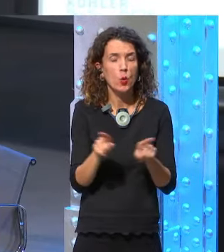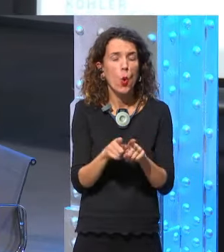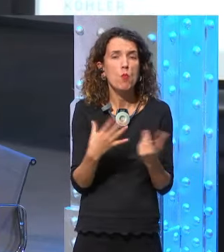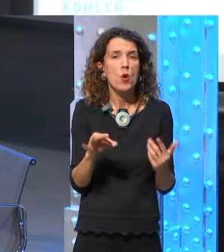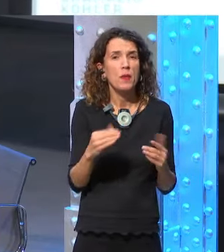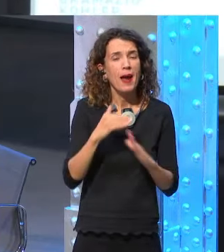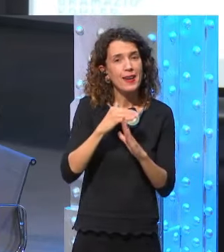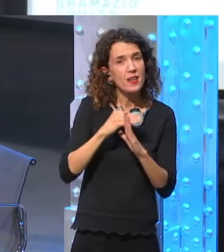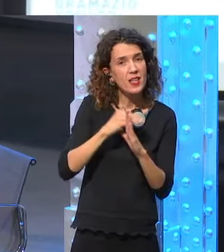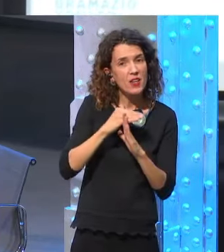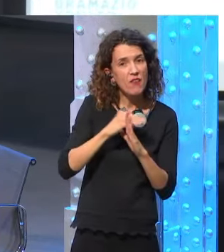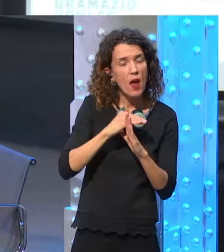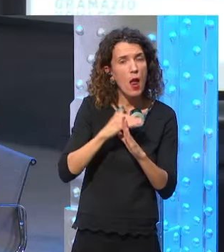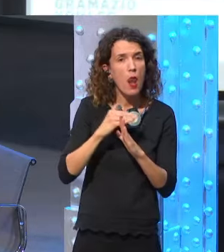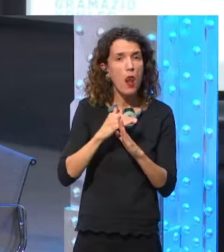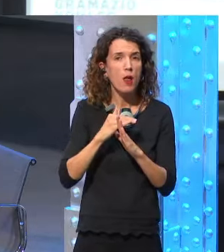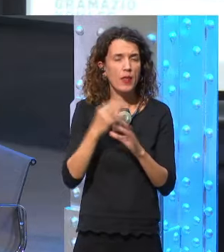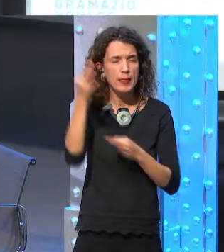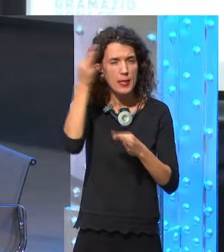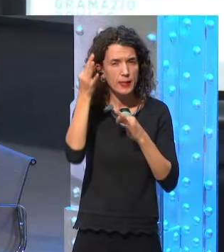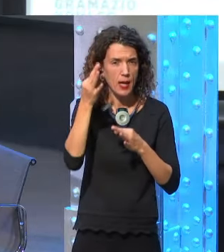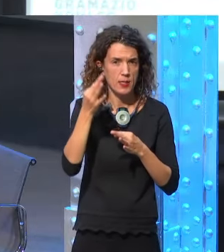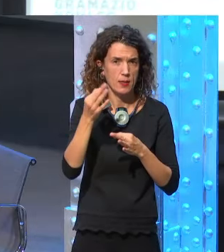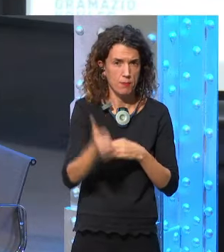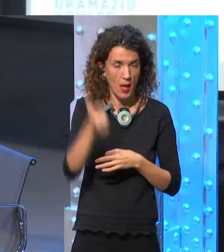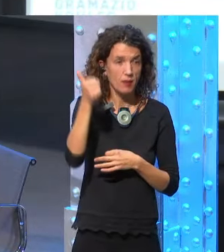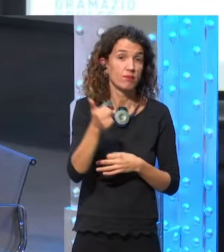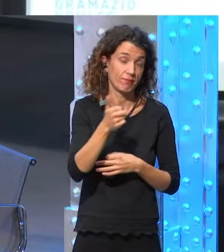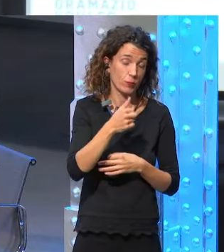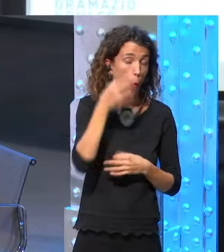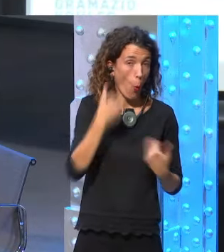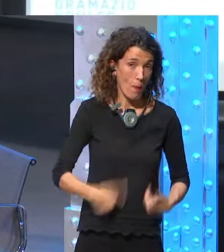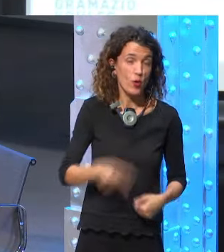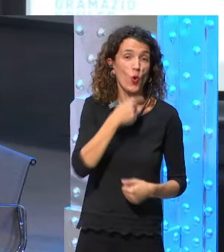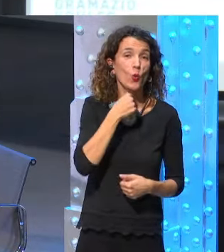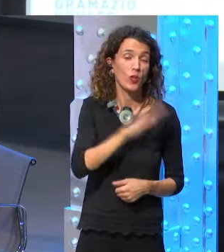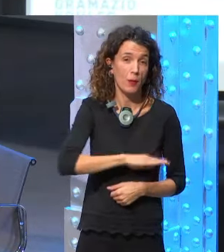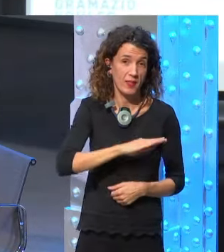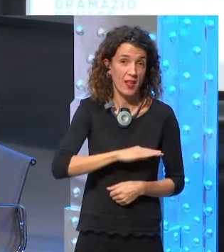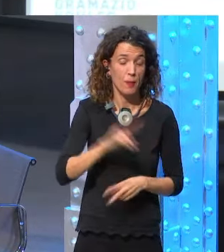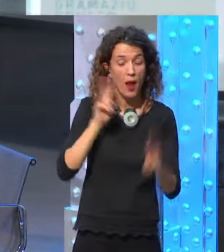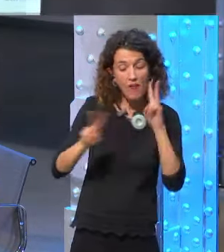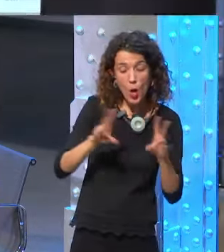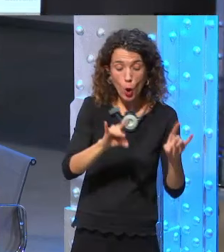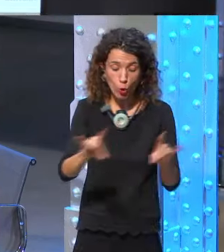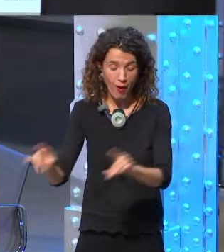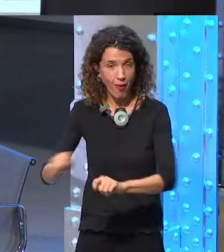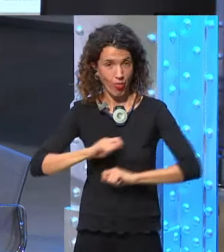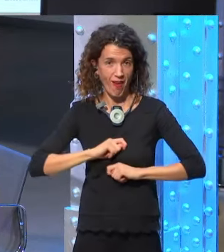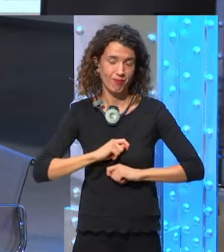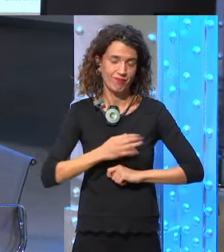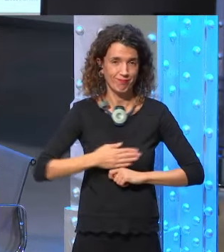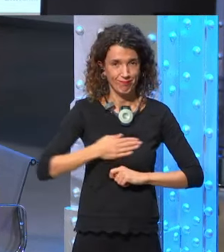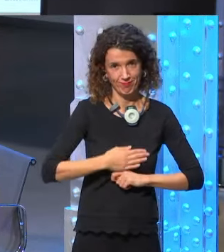enjoy to see, touch, etc. And I just inserted this slide actually this